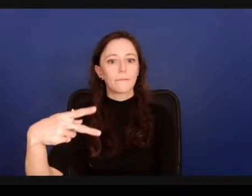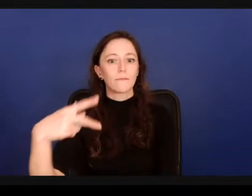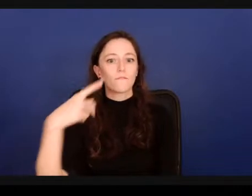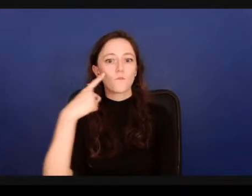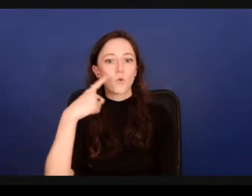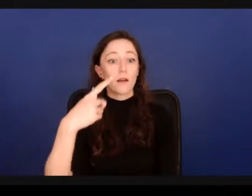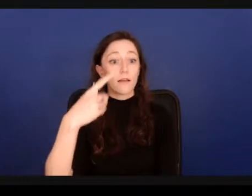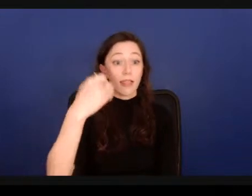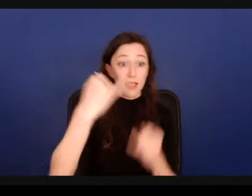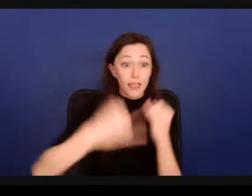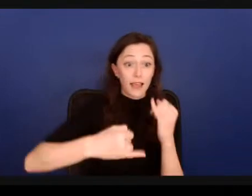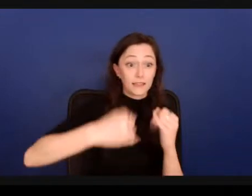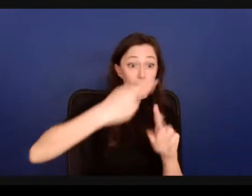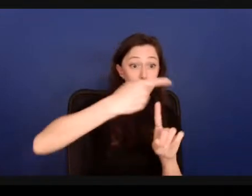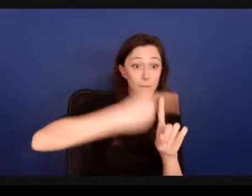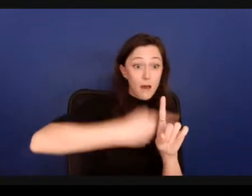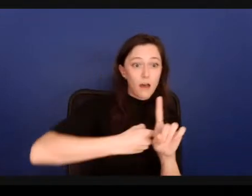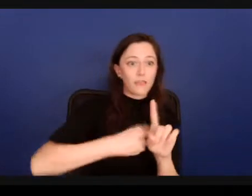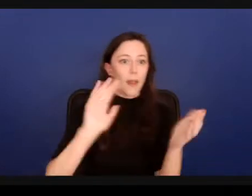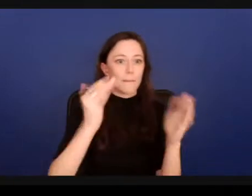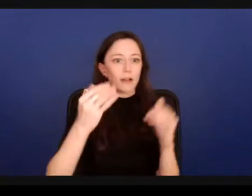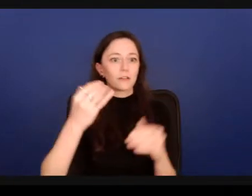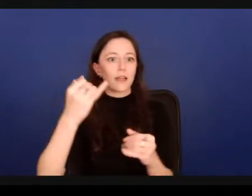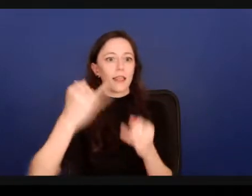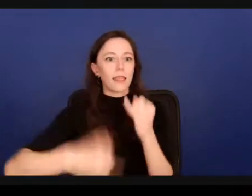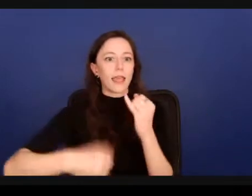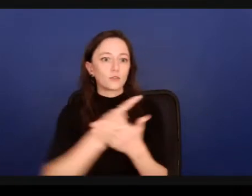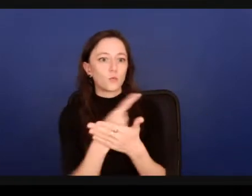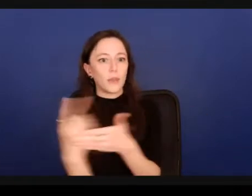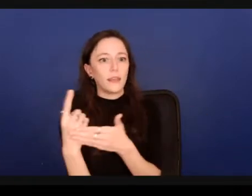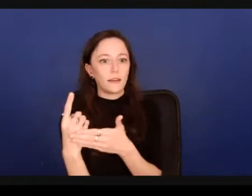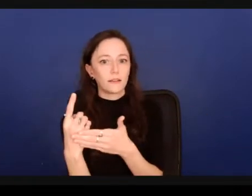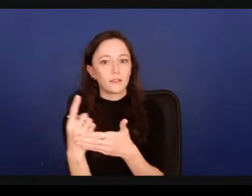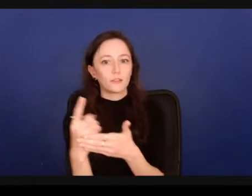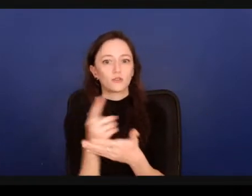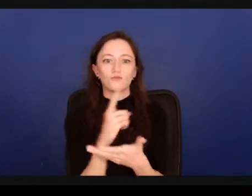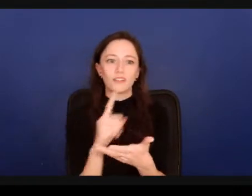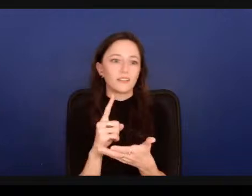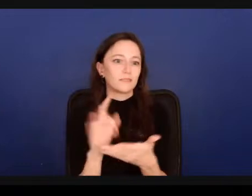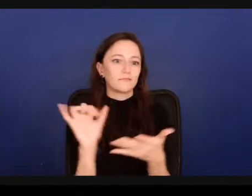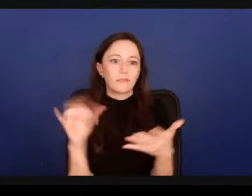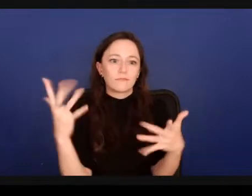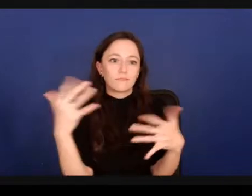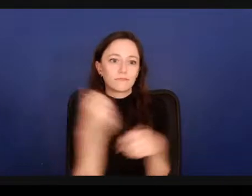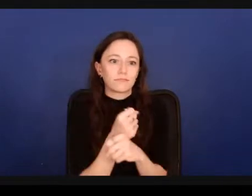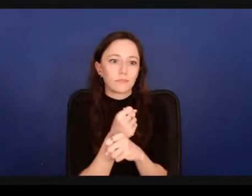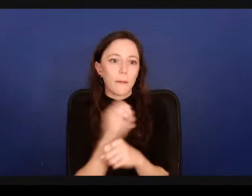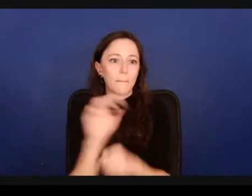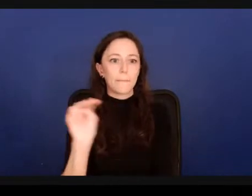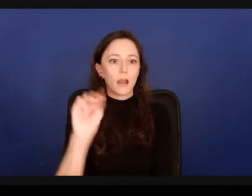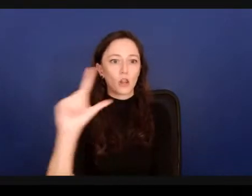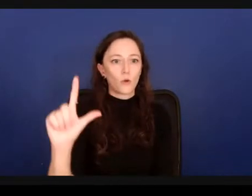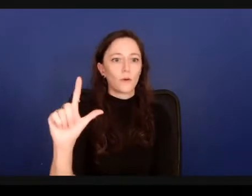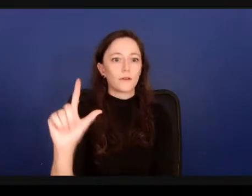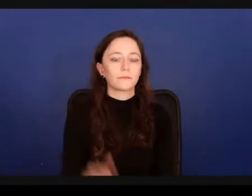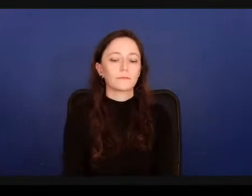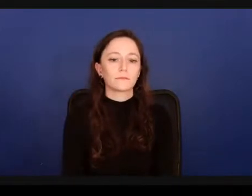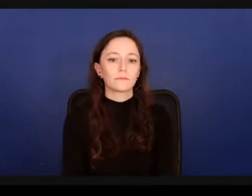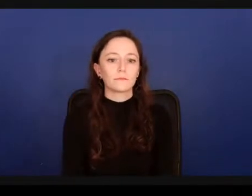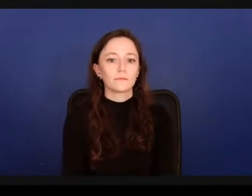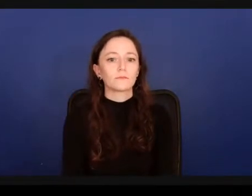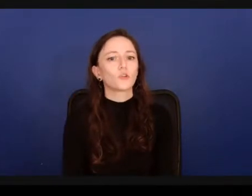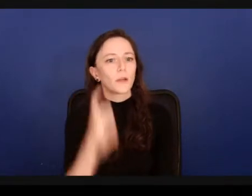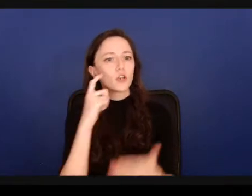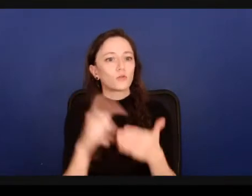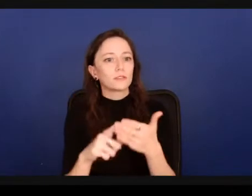pretty blank once again, and that's really most of it for Mauna Loa. We did note that there was that little movement on the flank and the